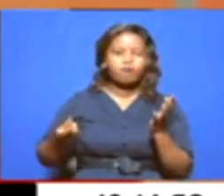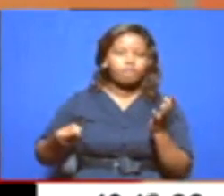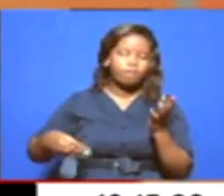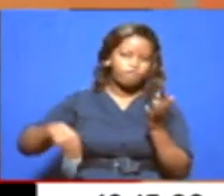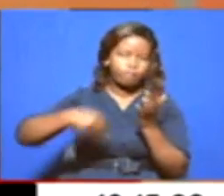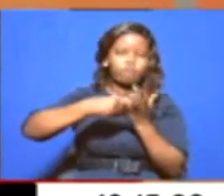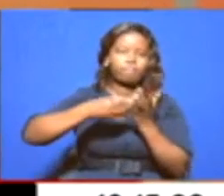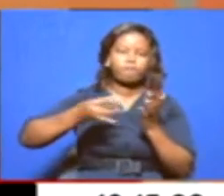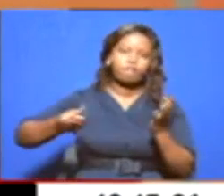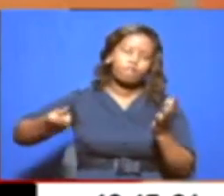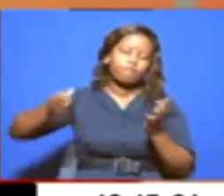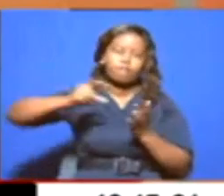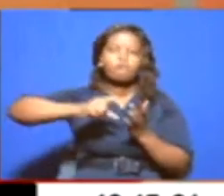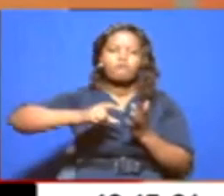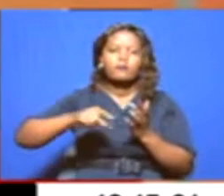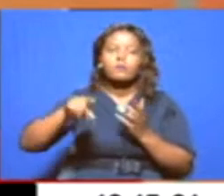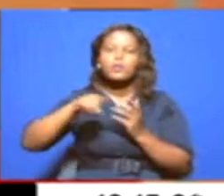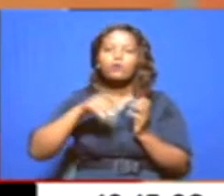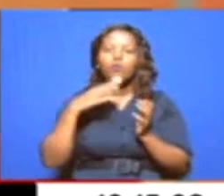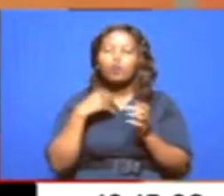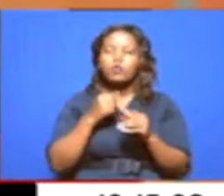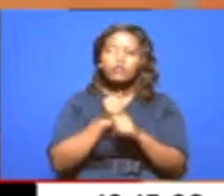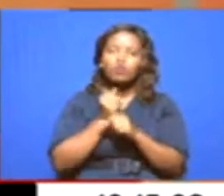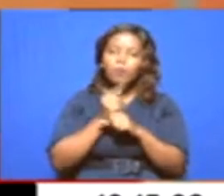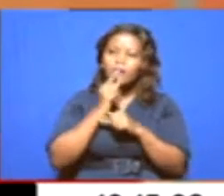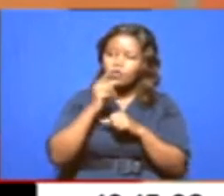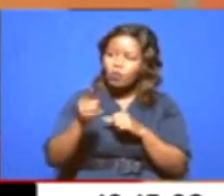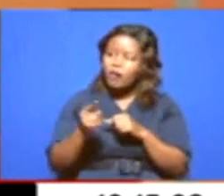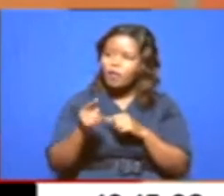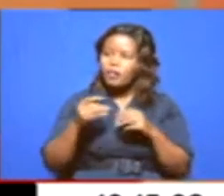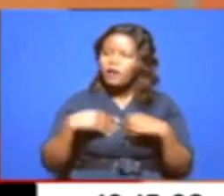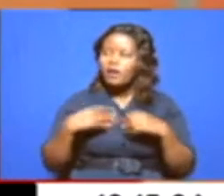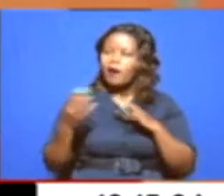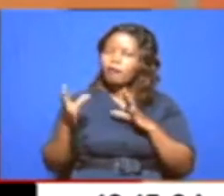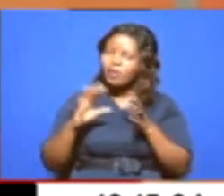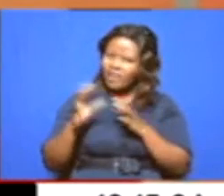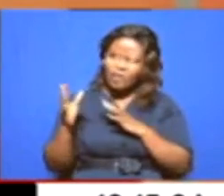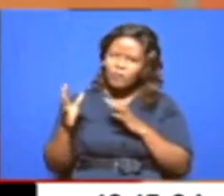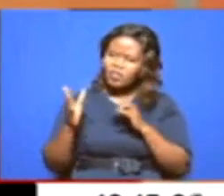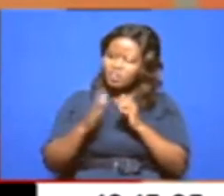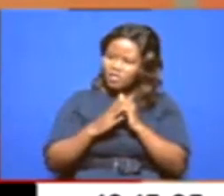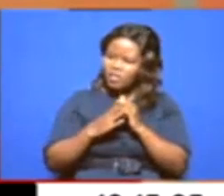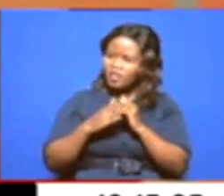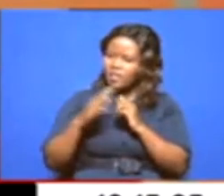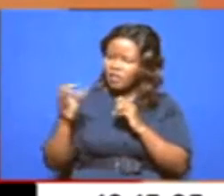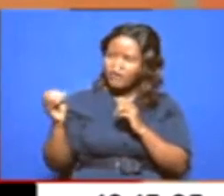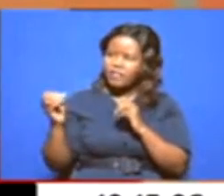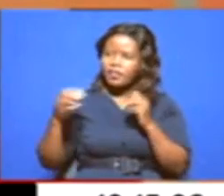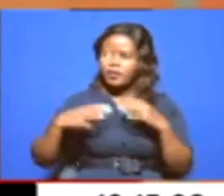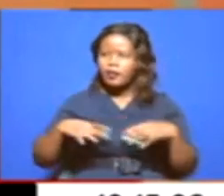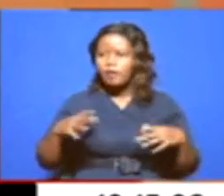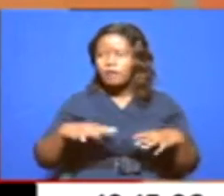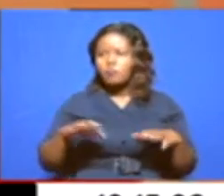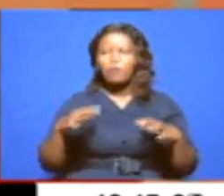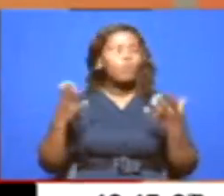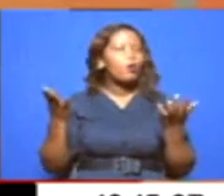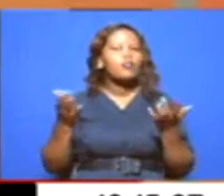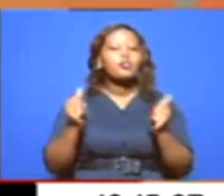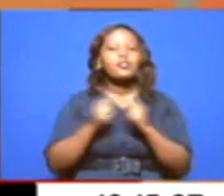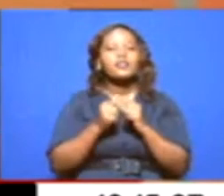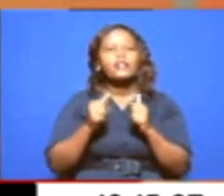that in any event, it is average of 90. By event category, let us say the 10,000 meters